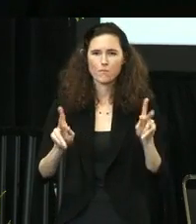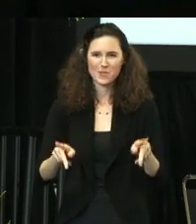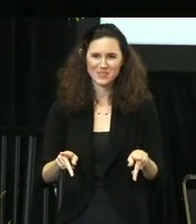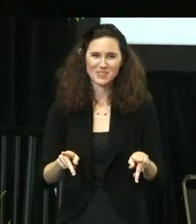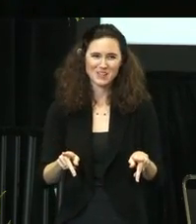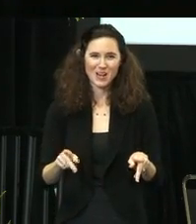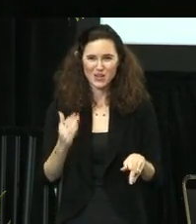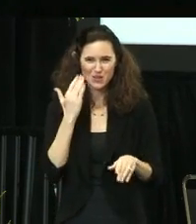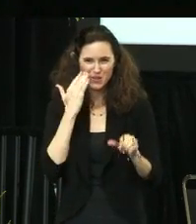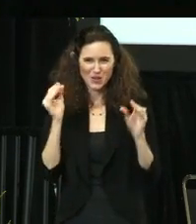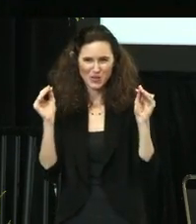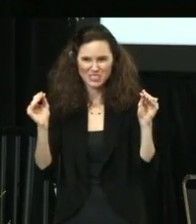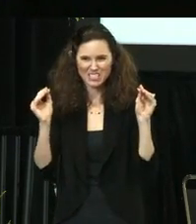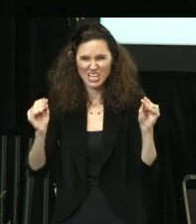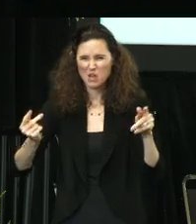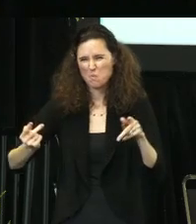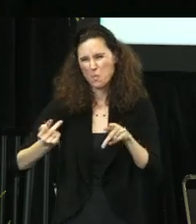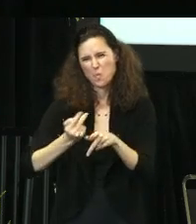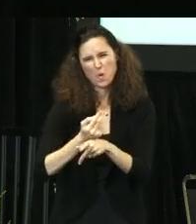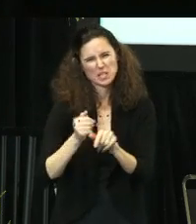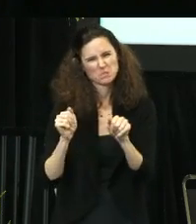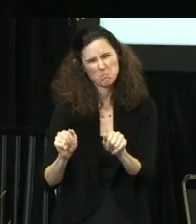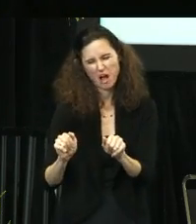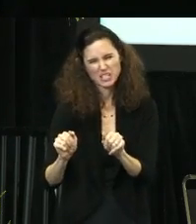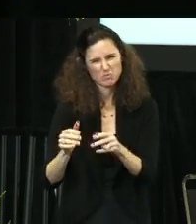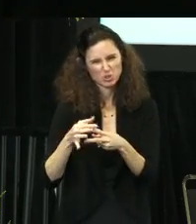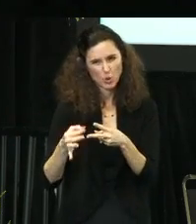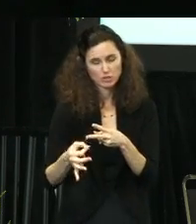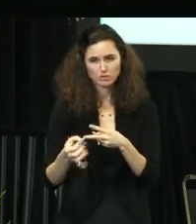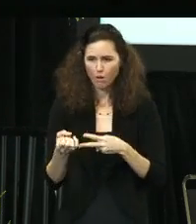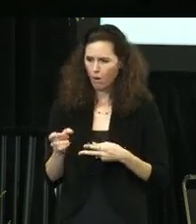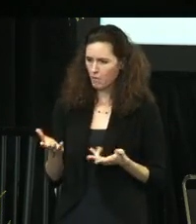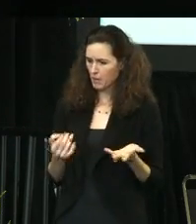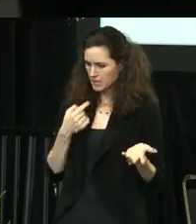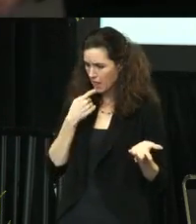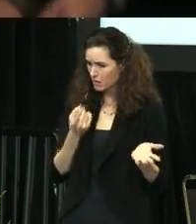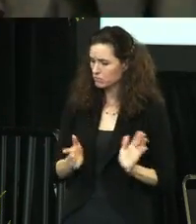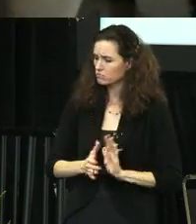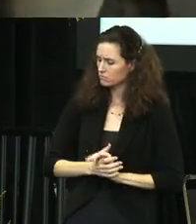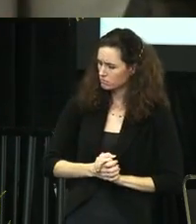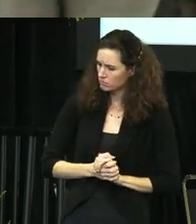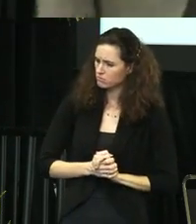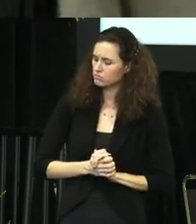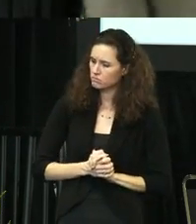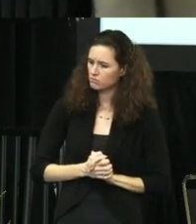know teaching, that's maybe the worst thing you could do. Or I could tell him,